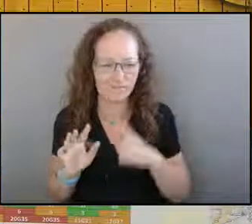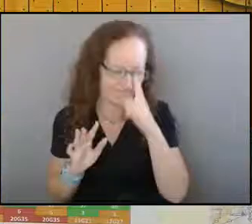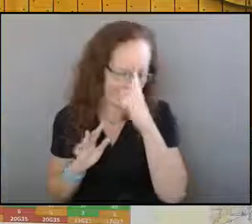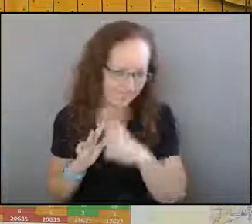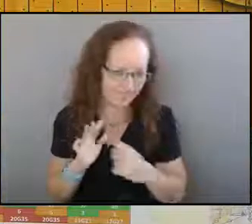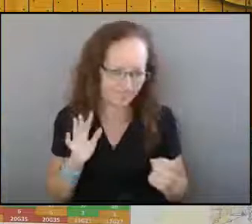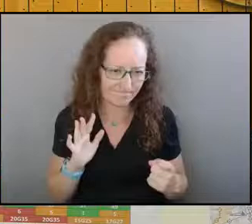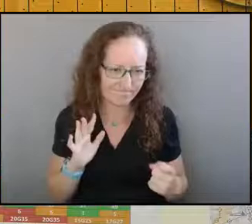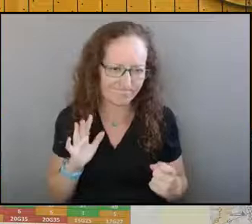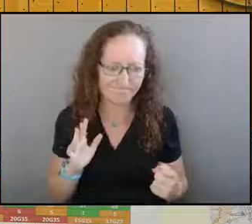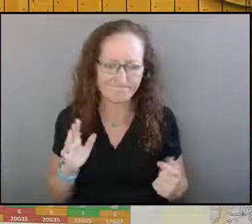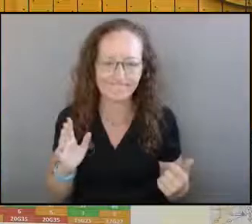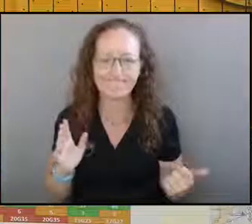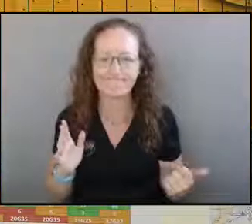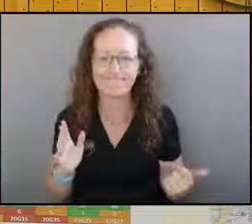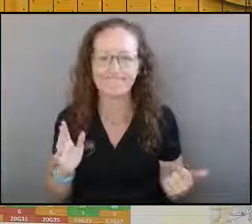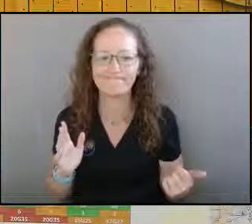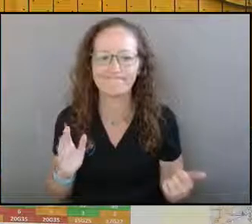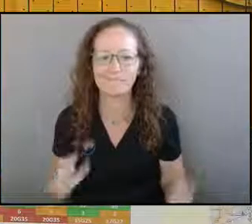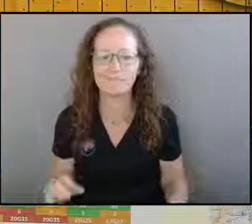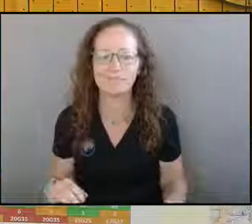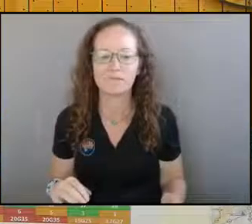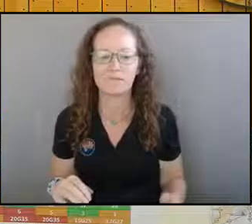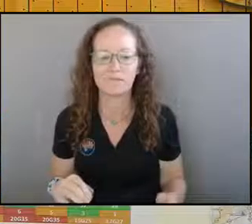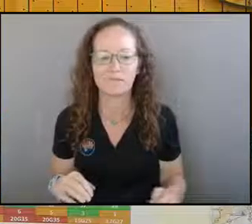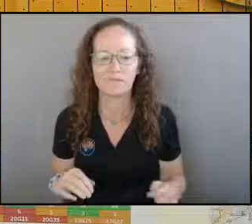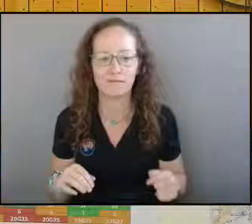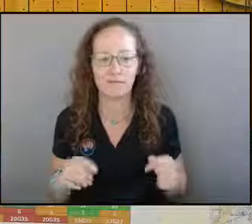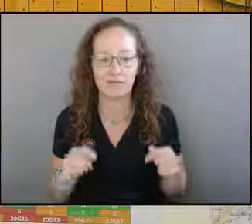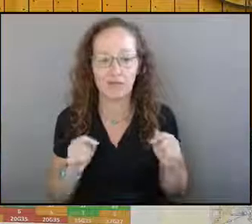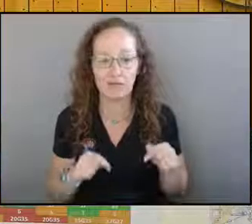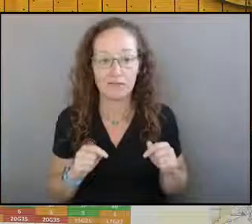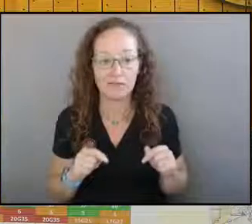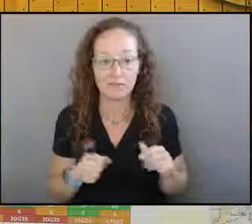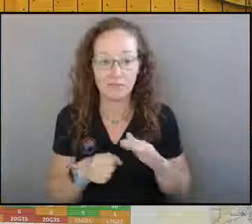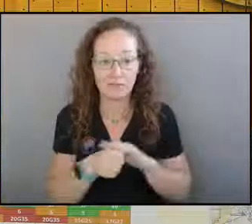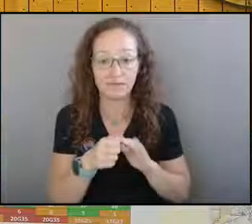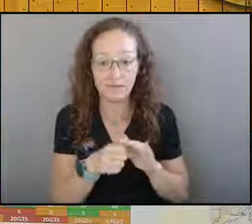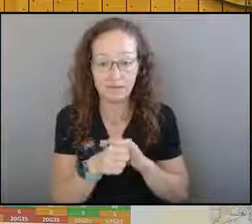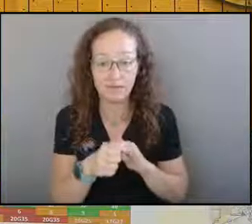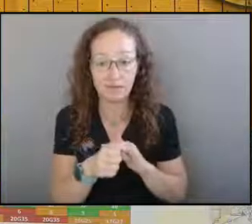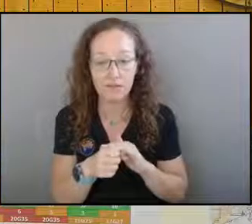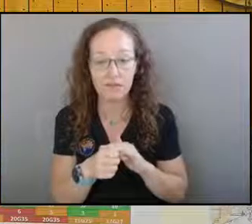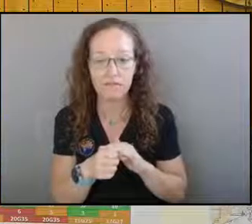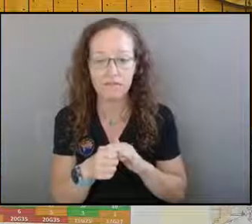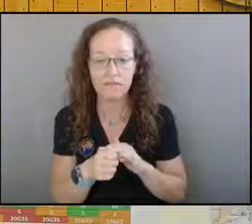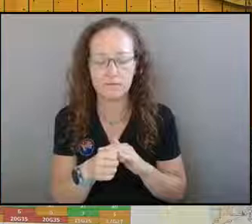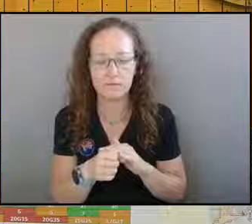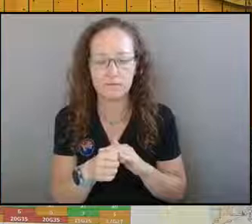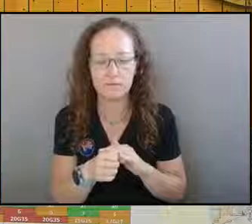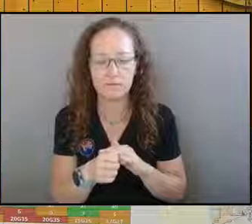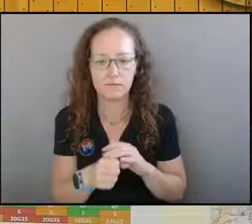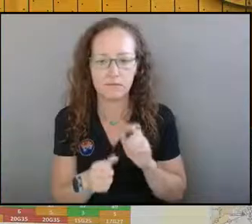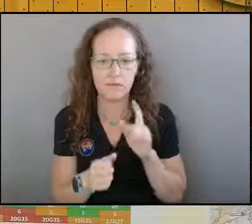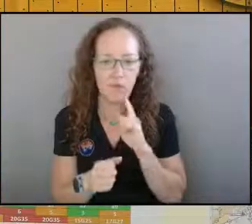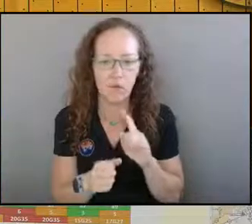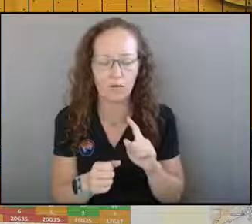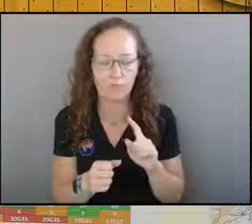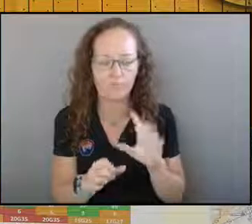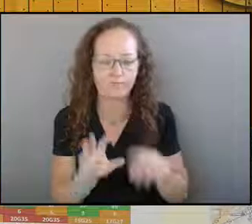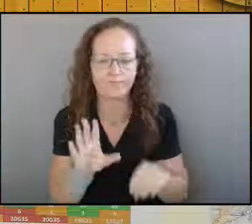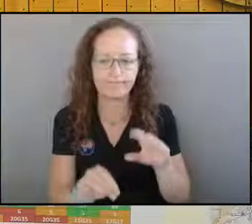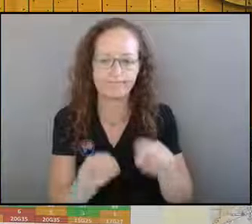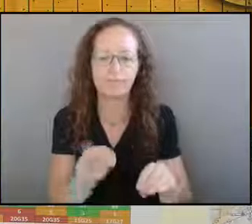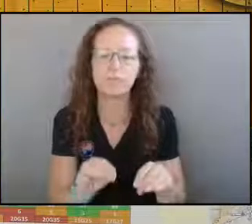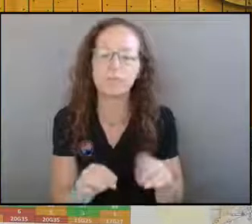blank. In this part of, turning off the fire, I see these areas becoming